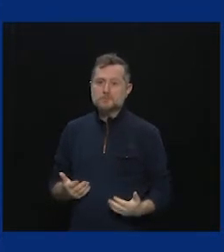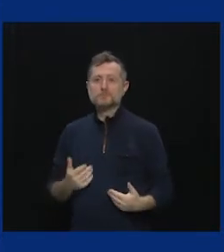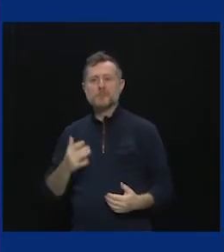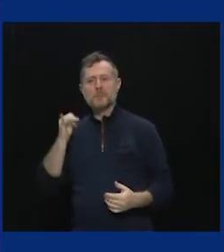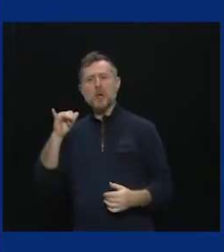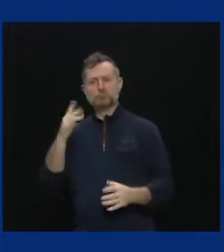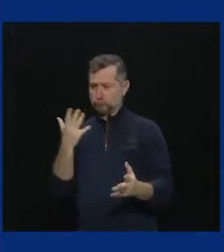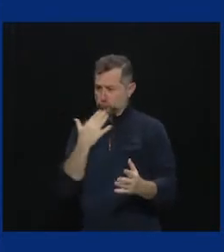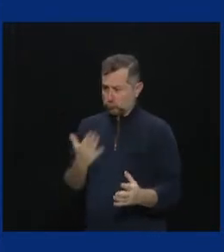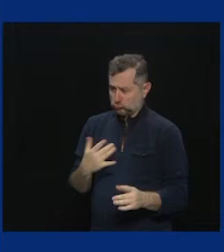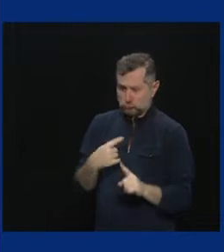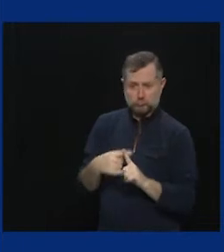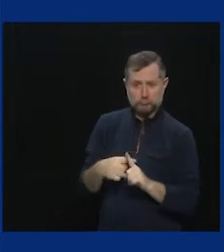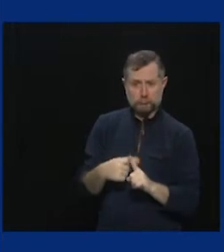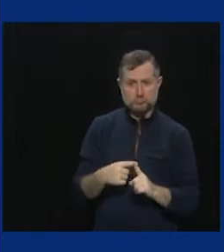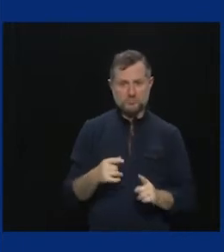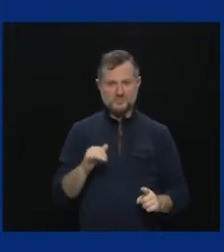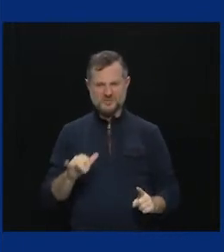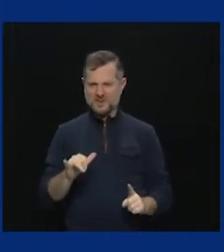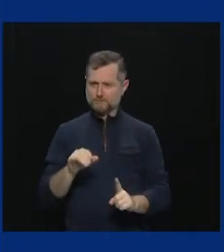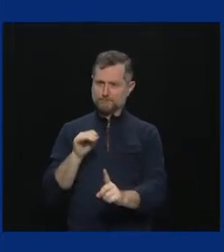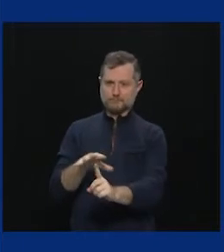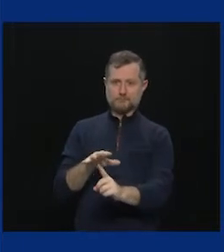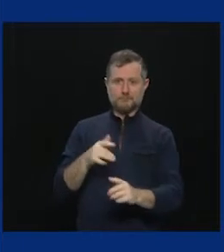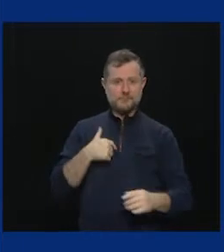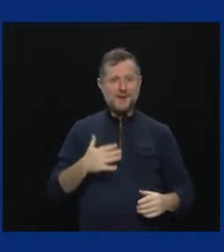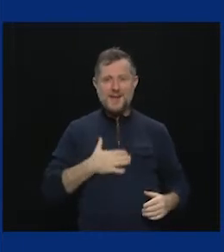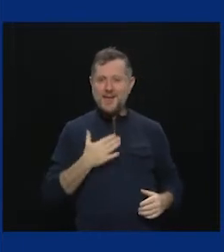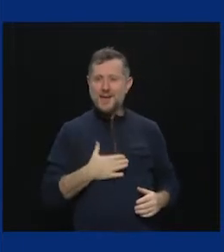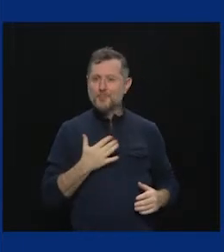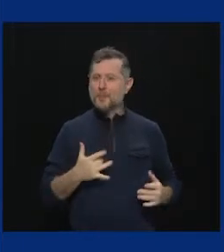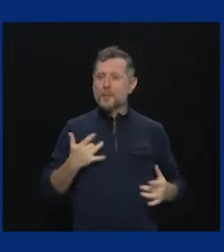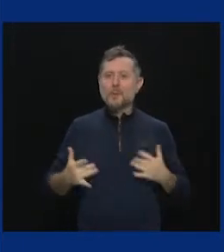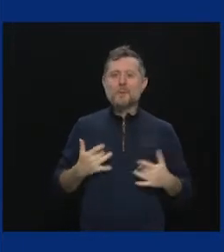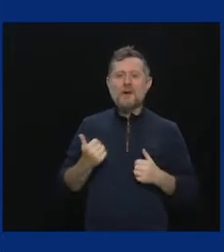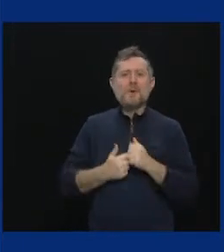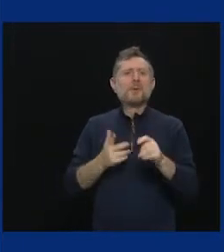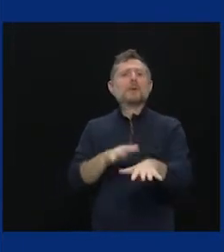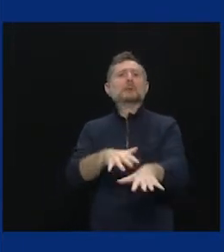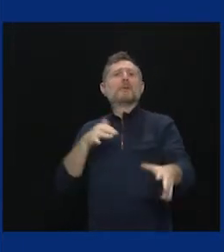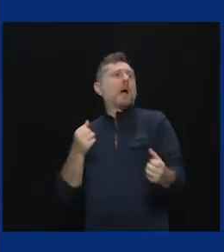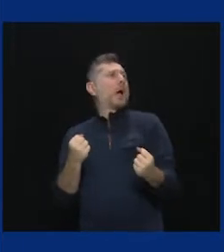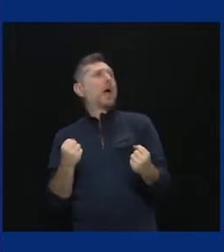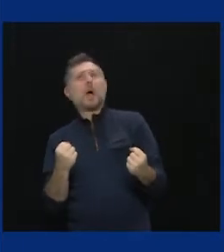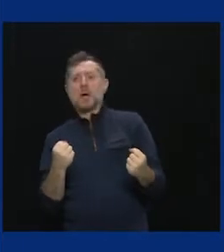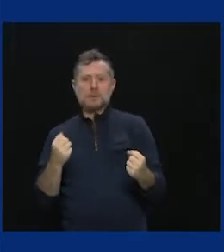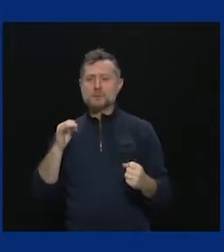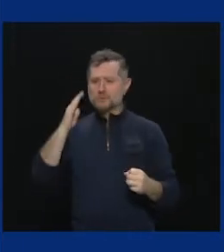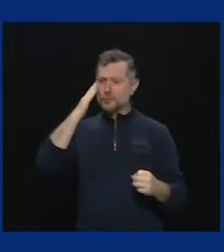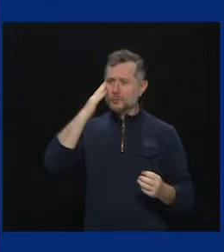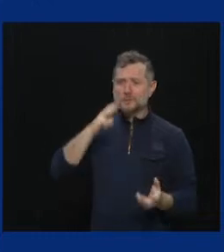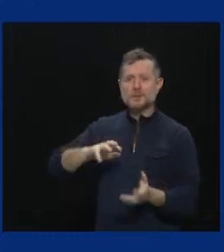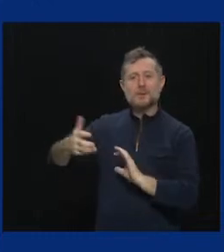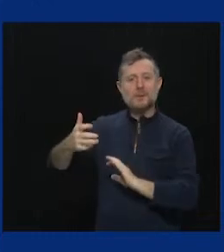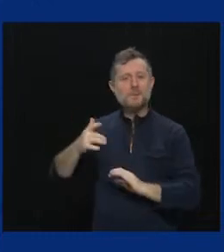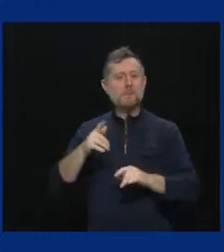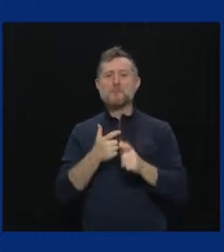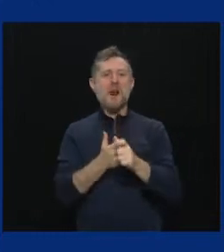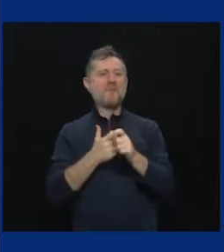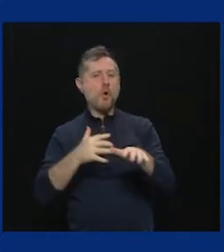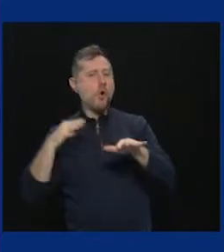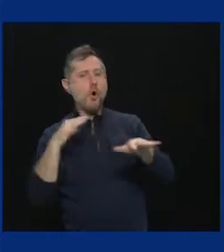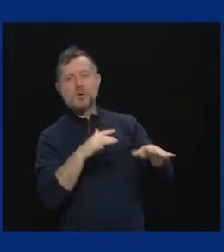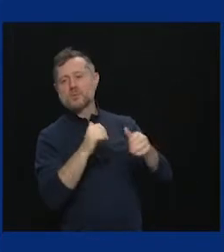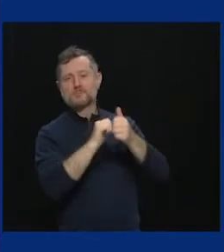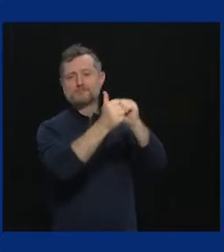New York. We're just so happy to have traffic back again, and disruptions, and marathons, and Broadway plays, and Billy Joel's